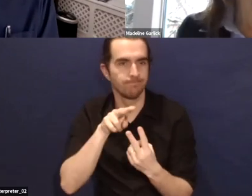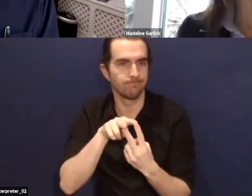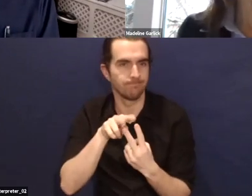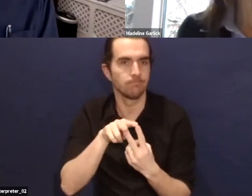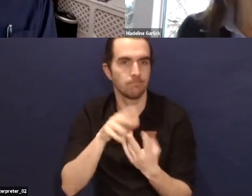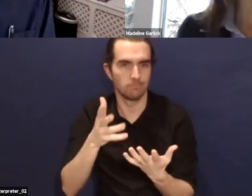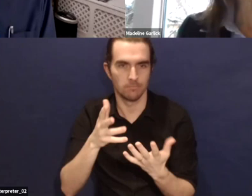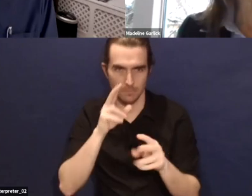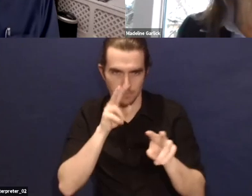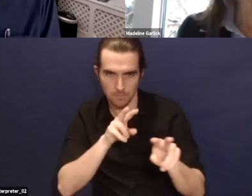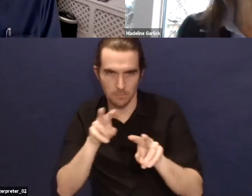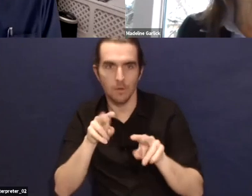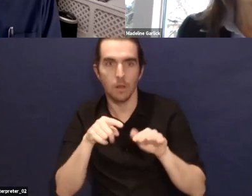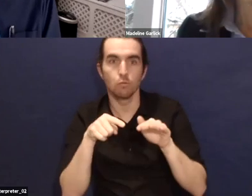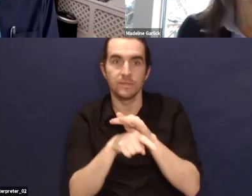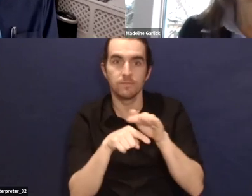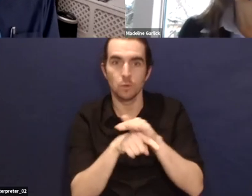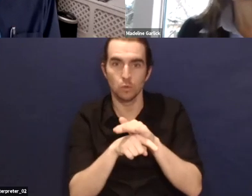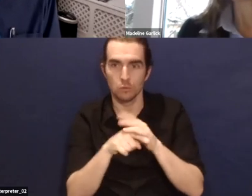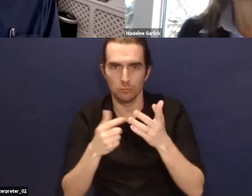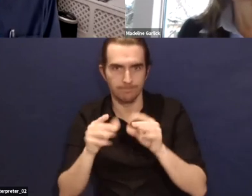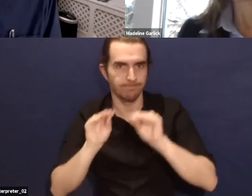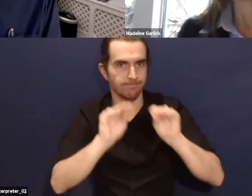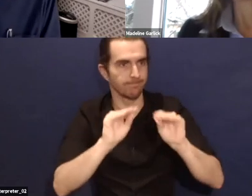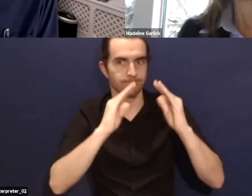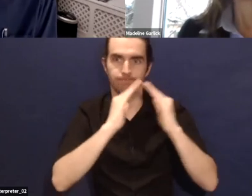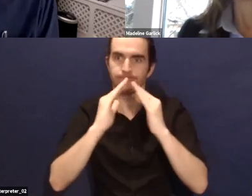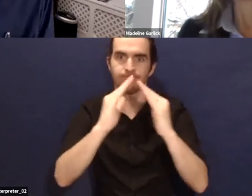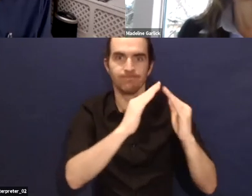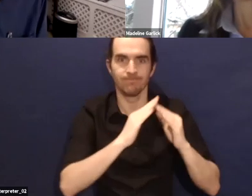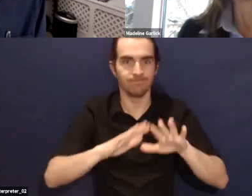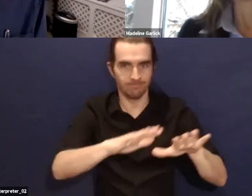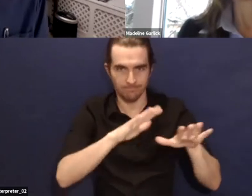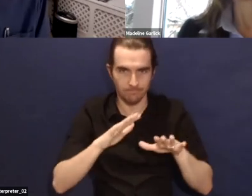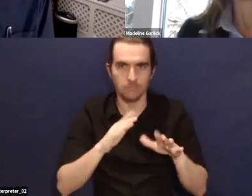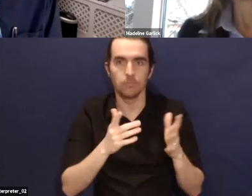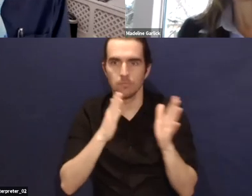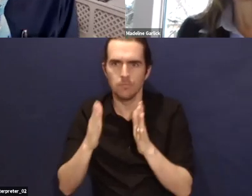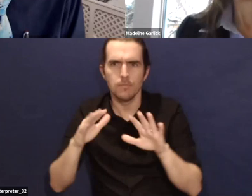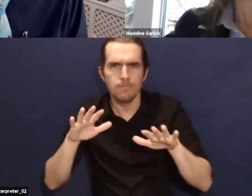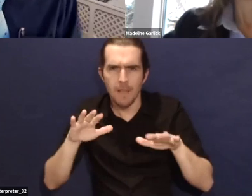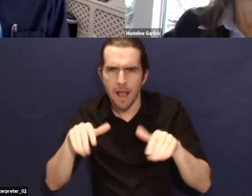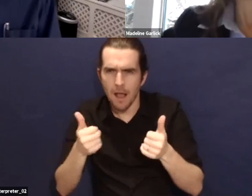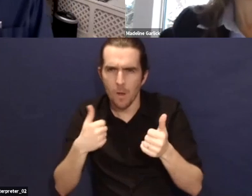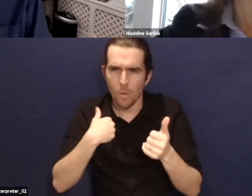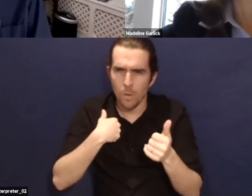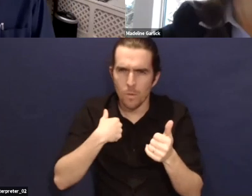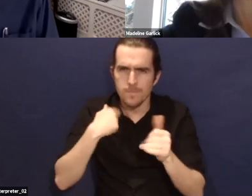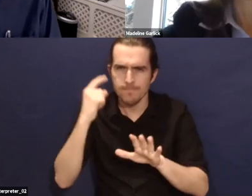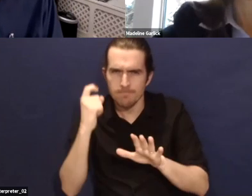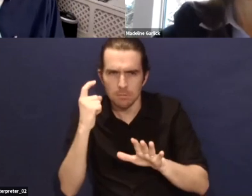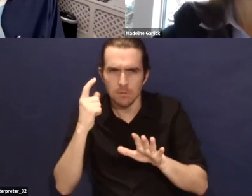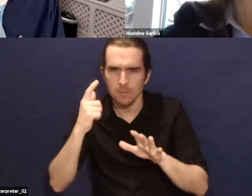85% of persons of concern to UNHCR are hosted in lower middle income countries. So this idea